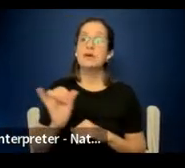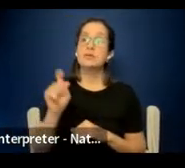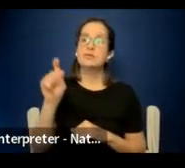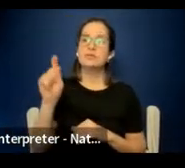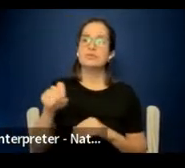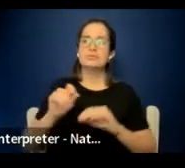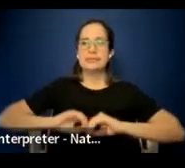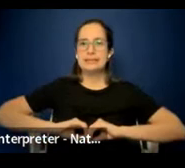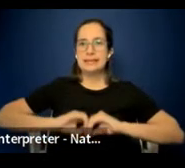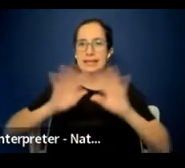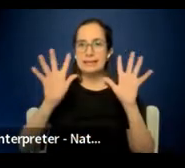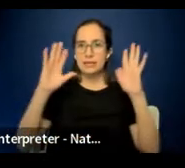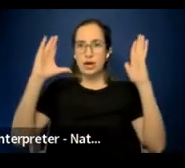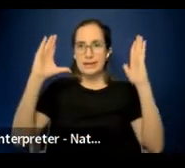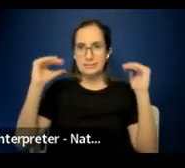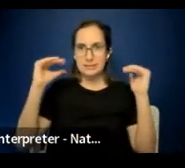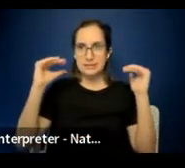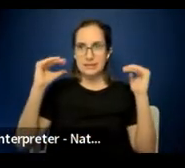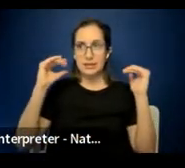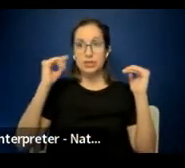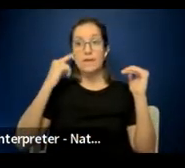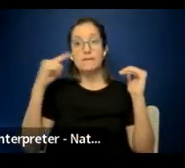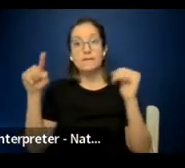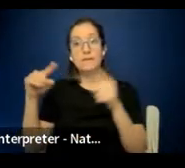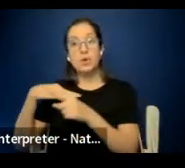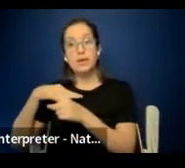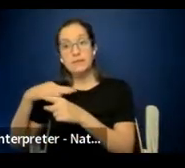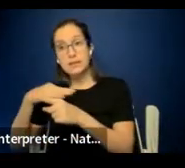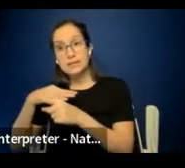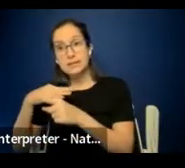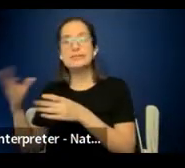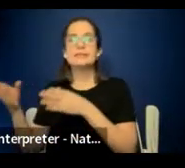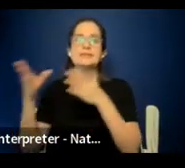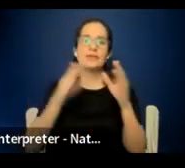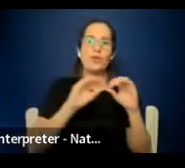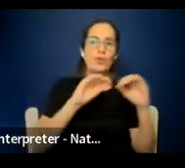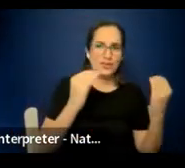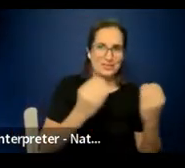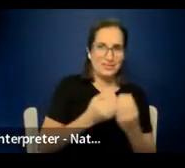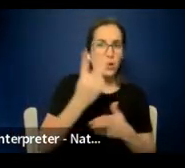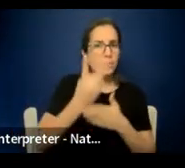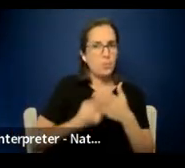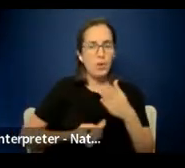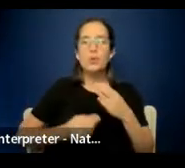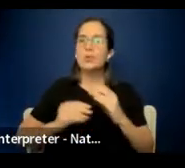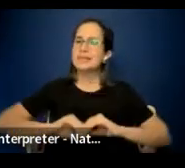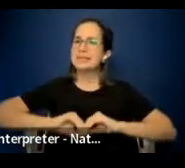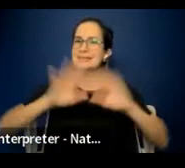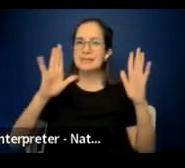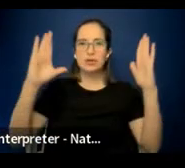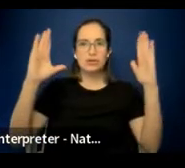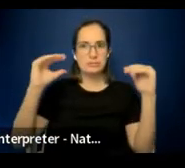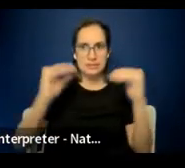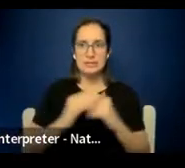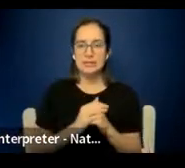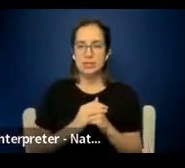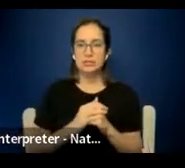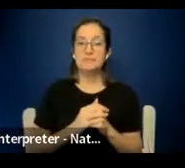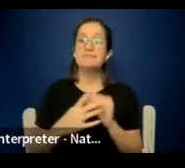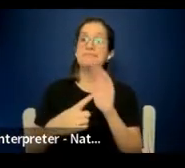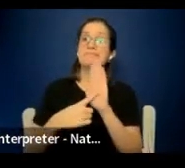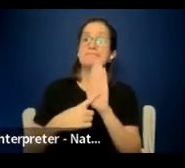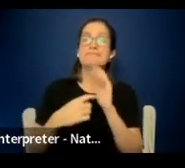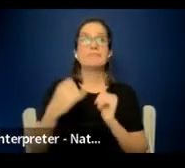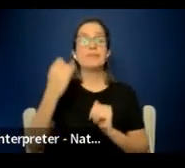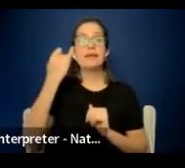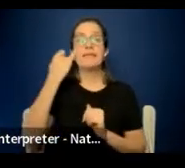time commitment, exactly what you're looking for from the volunteer. But you also want to get really clear. If you are doing, let's say, a writing project